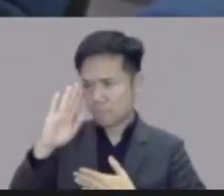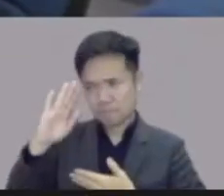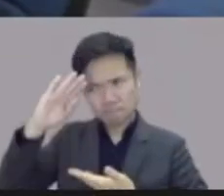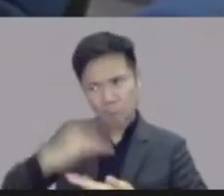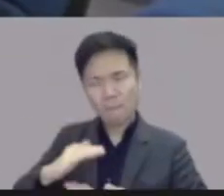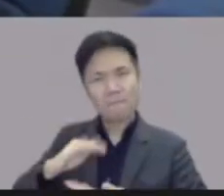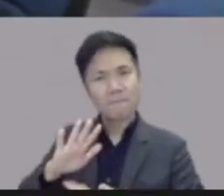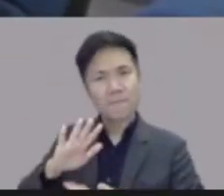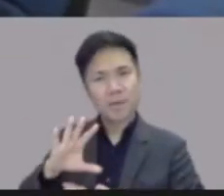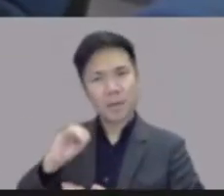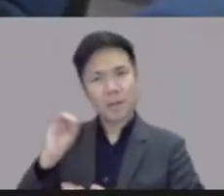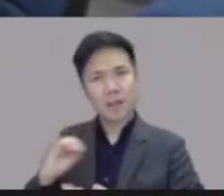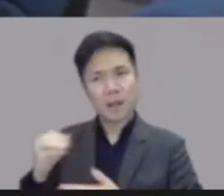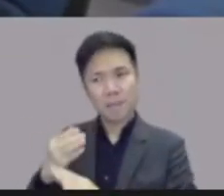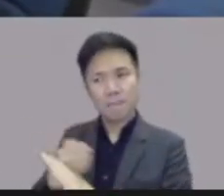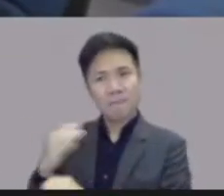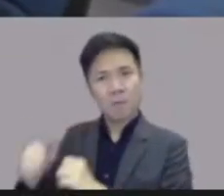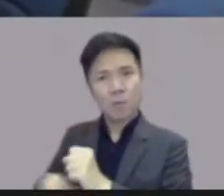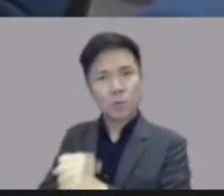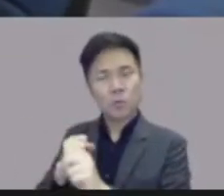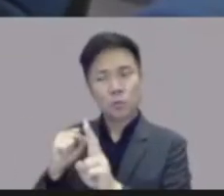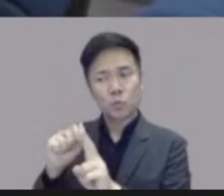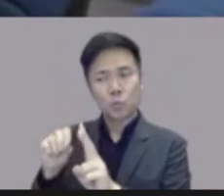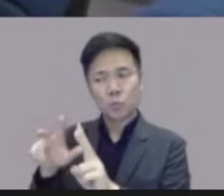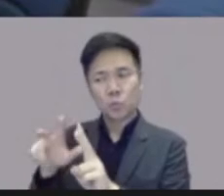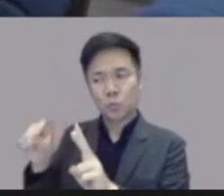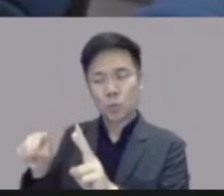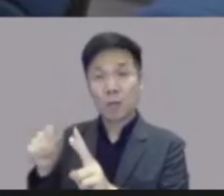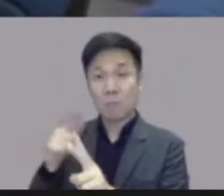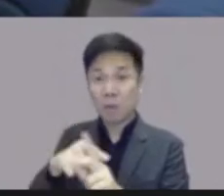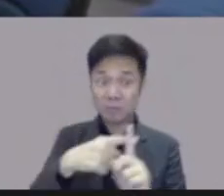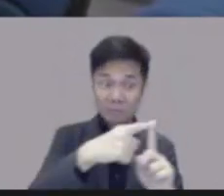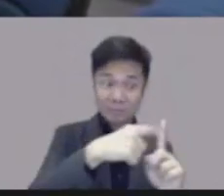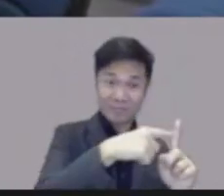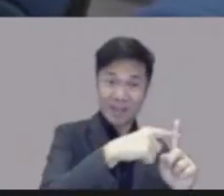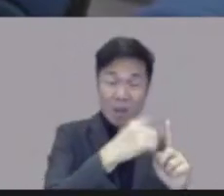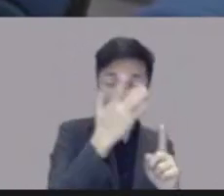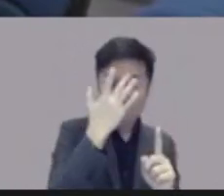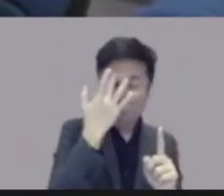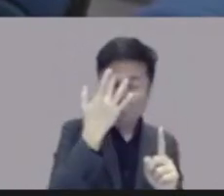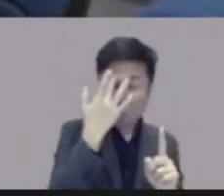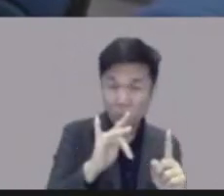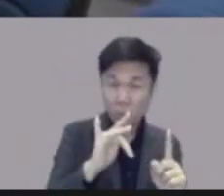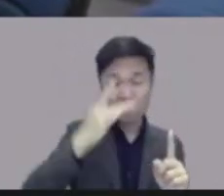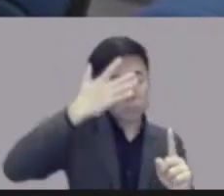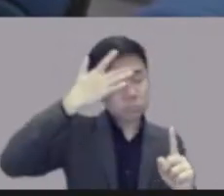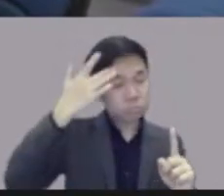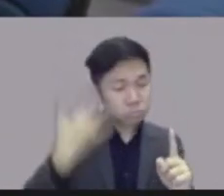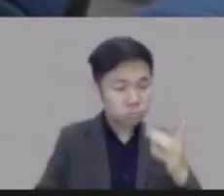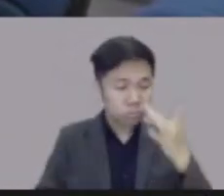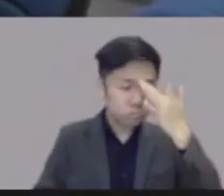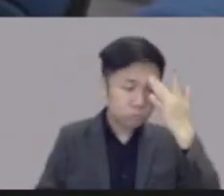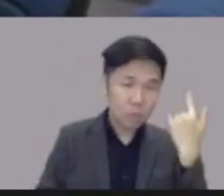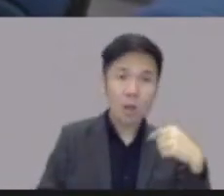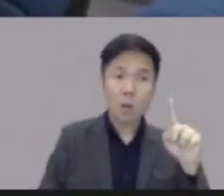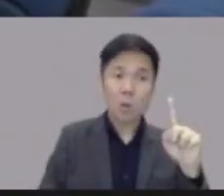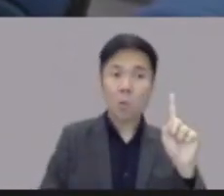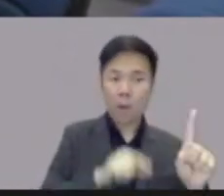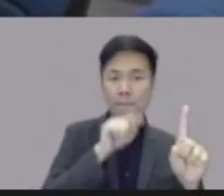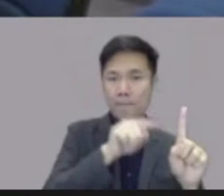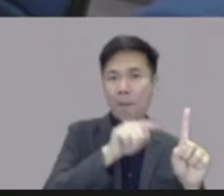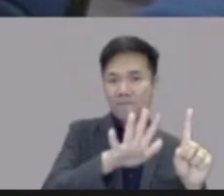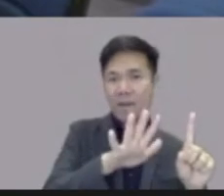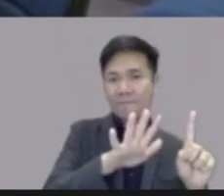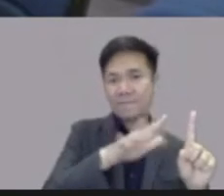in order for 1.5 degrees to remain a realistic Target and more robot to enhance the resilience of our planet and